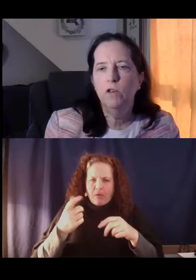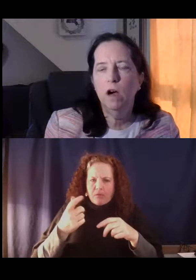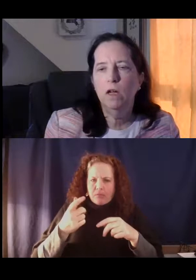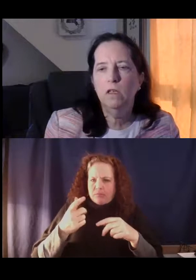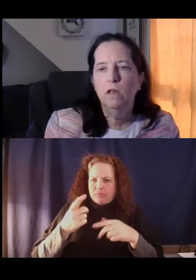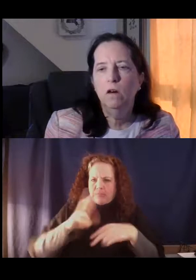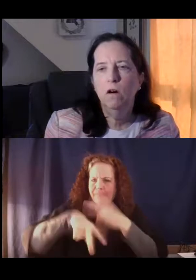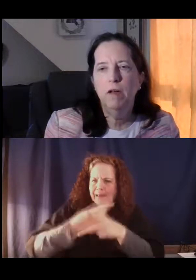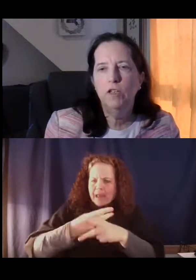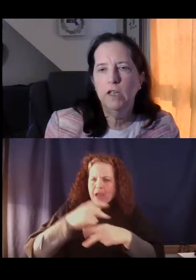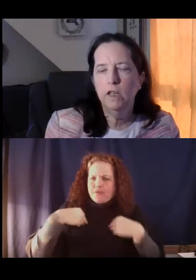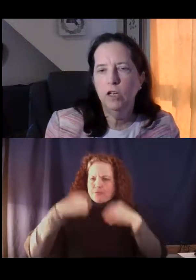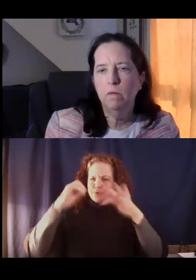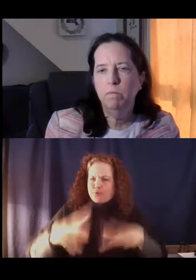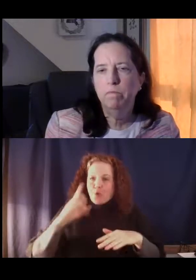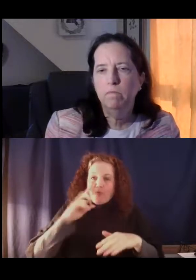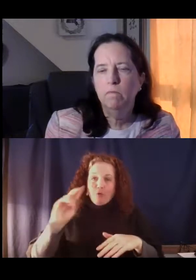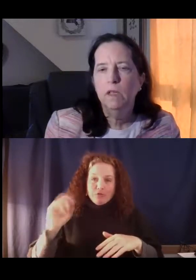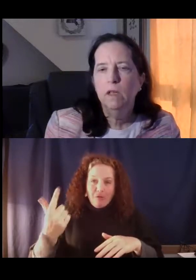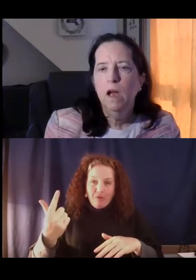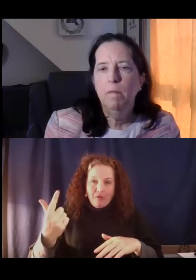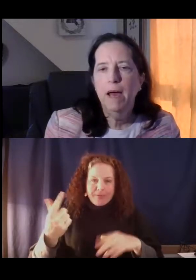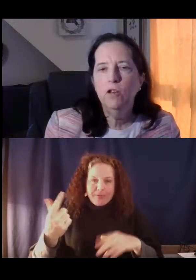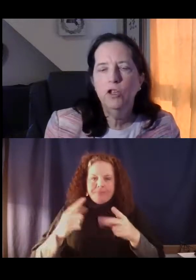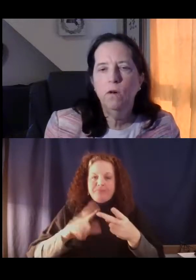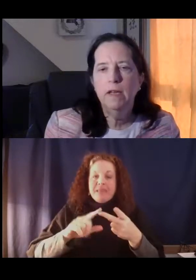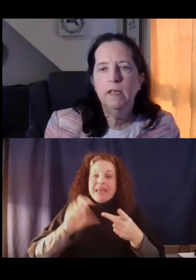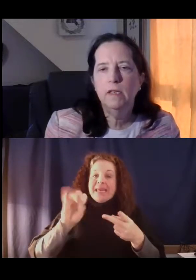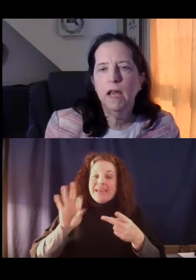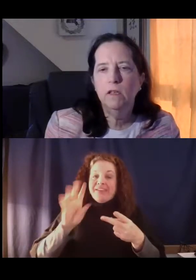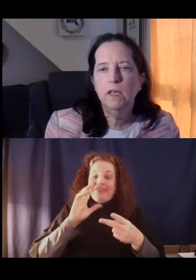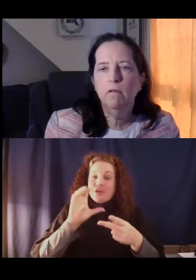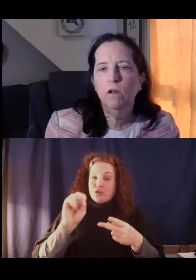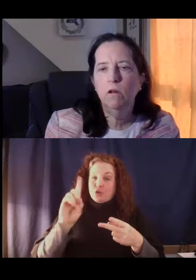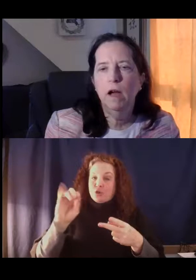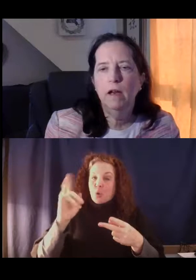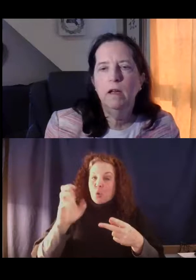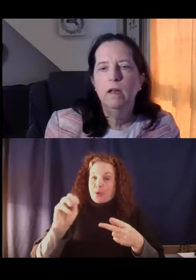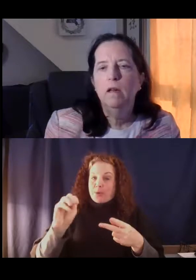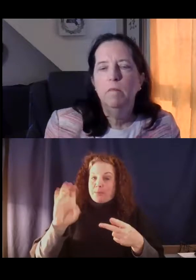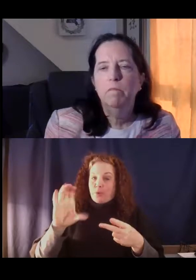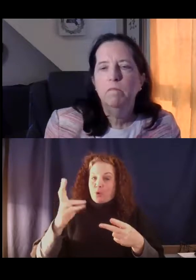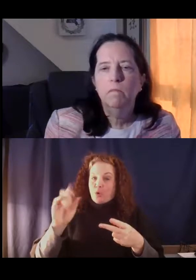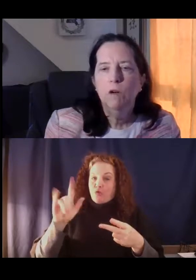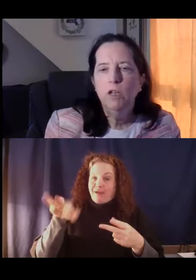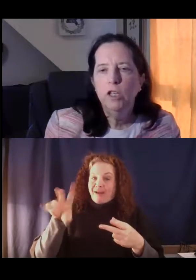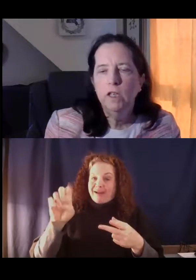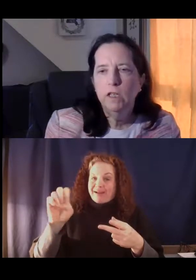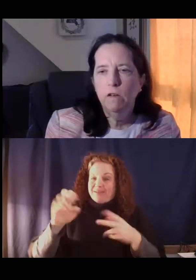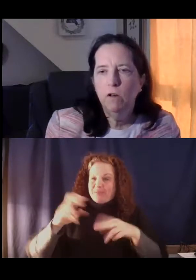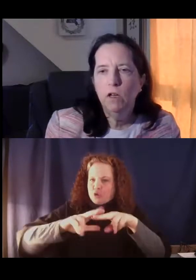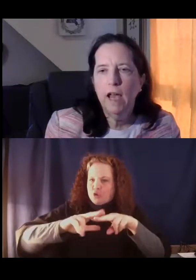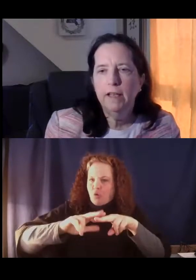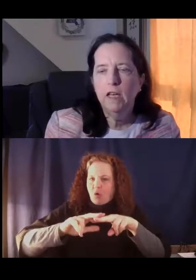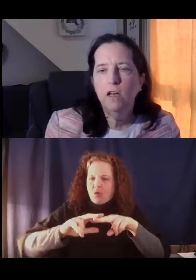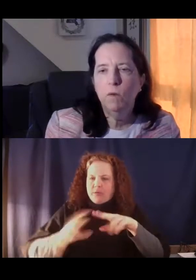for dogs or vegetation. A better choice is calcium chloride, which is,